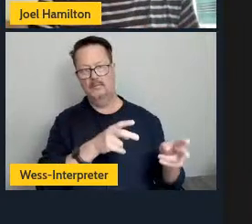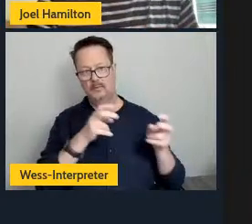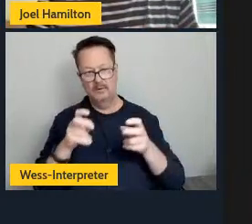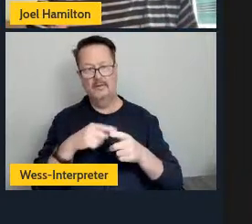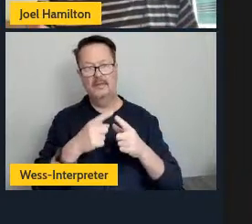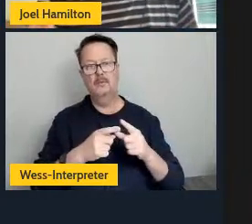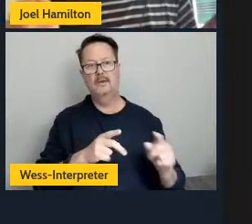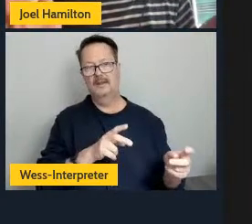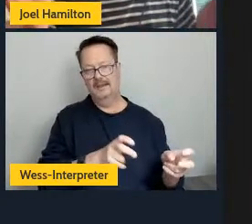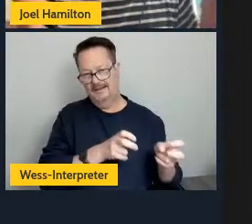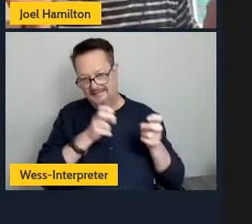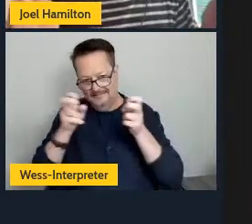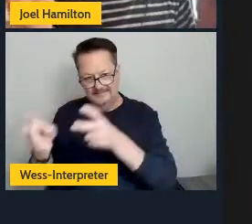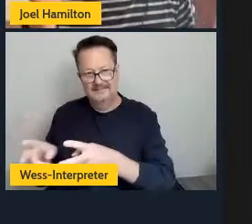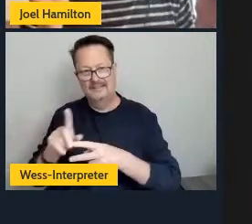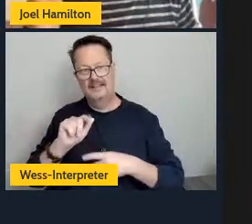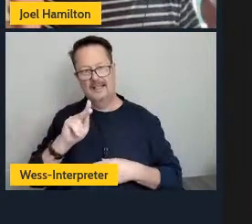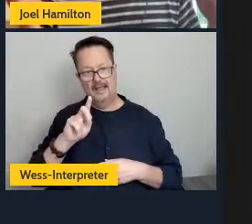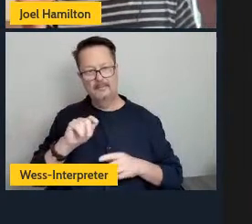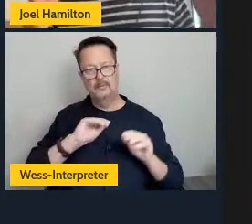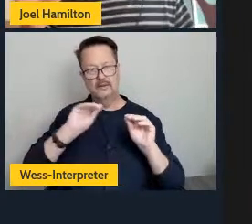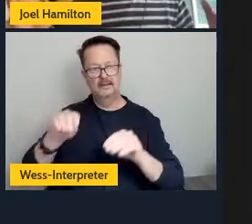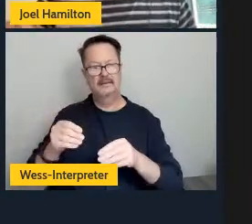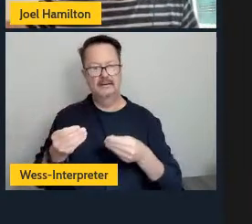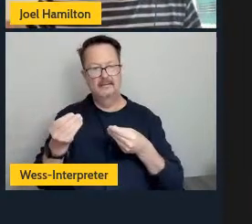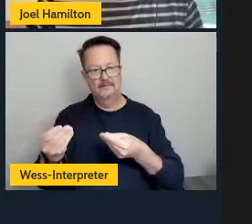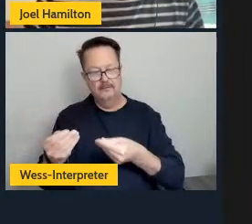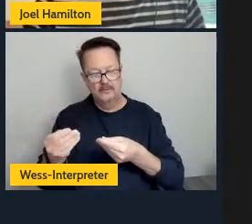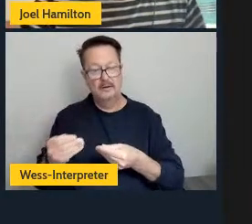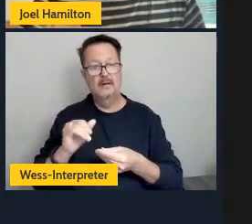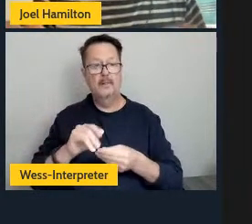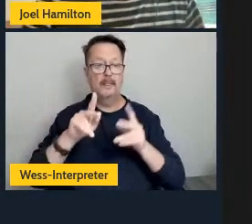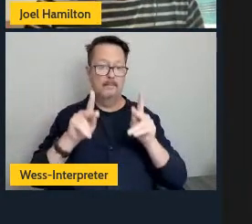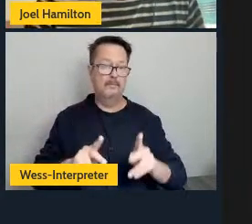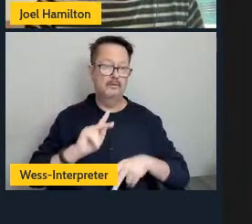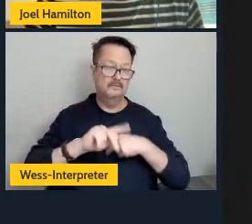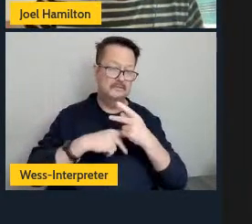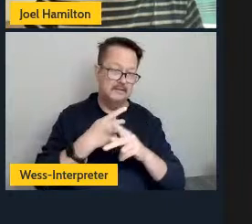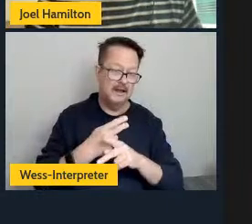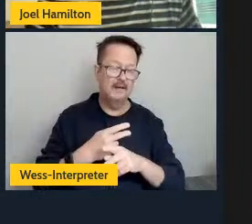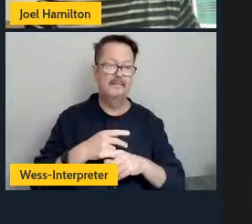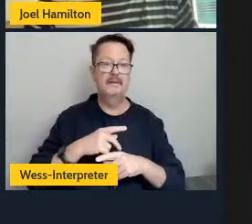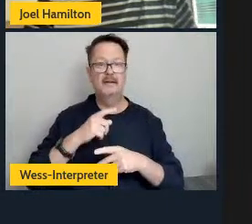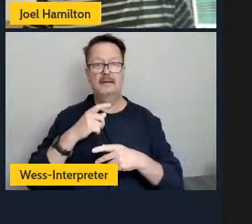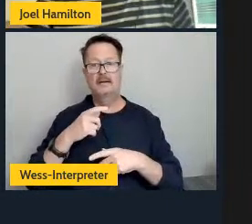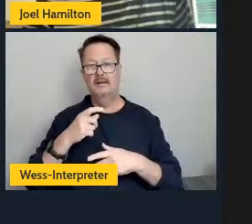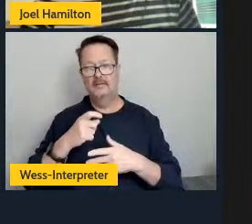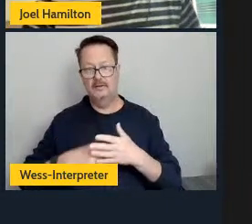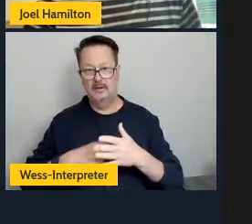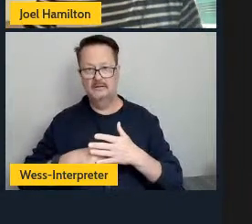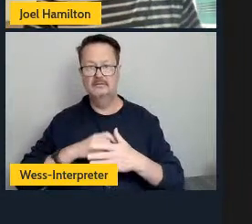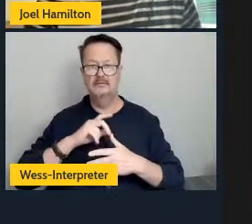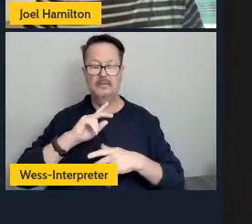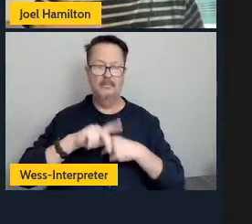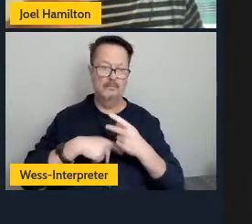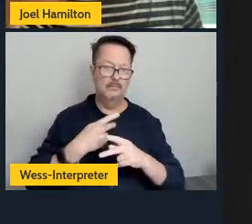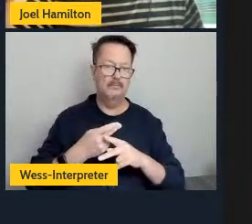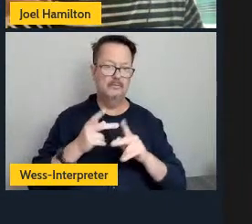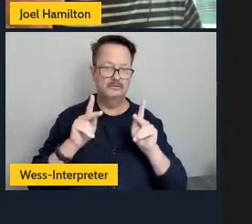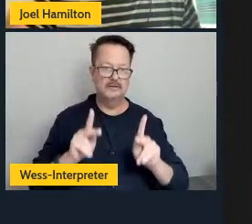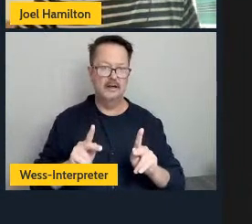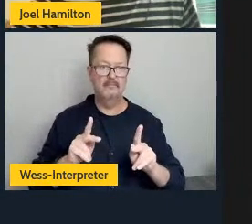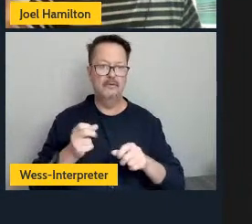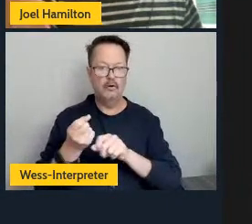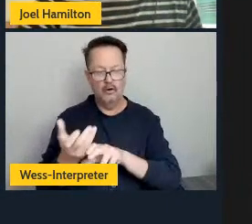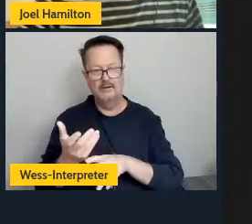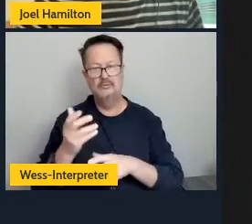import the type as before, the person type, and cast the result of get item to our person type. And there we have